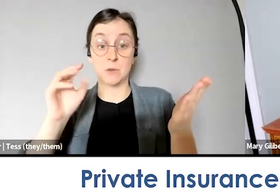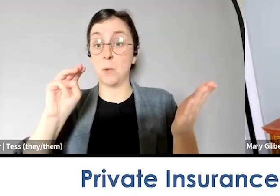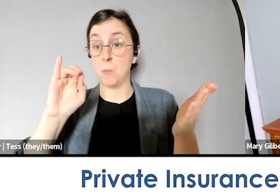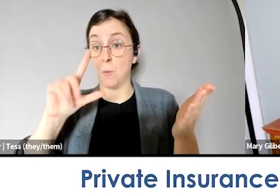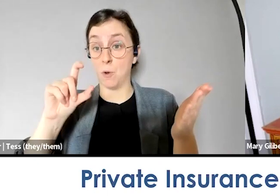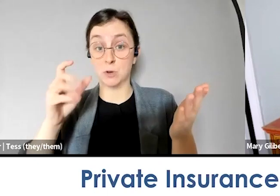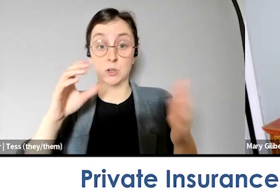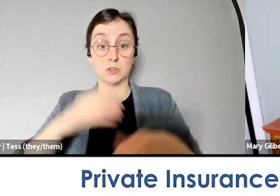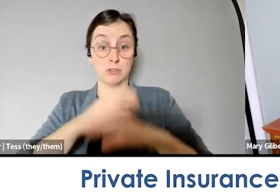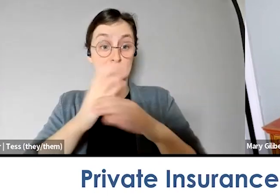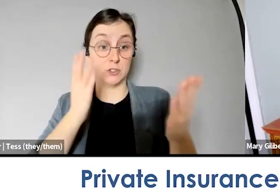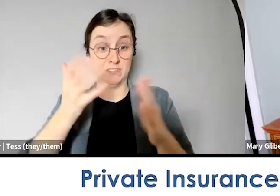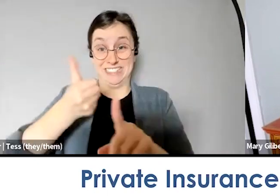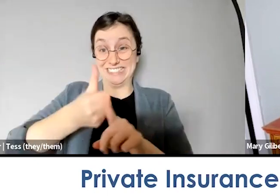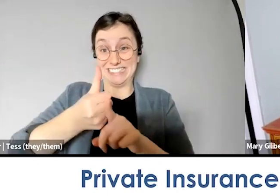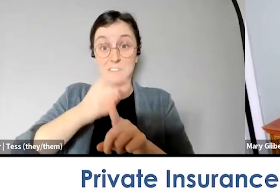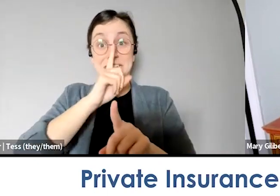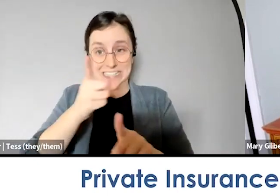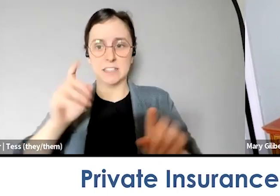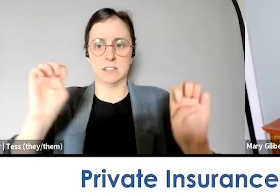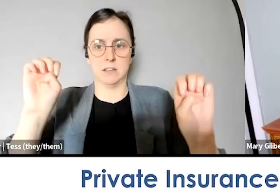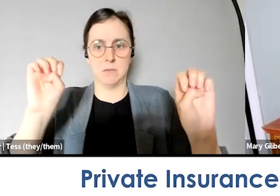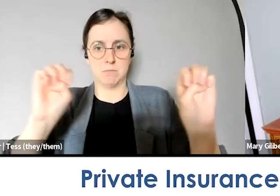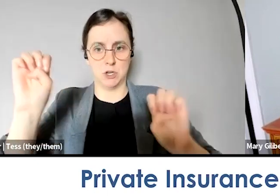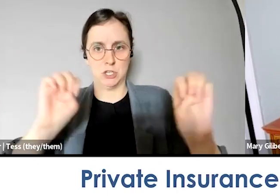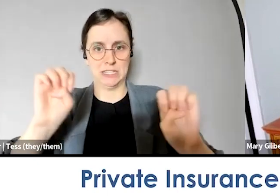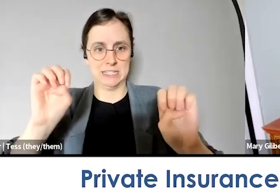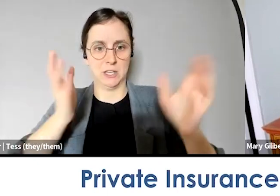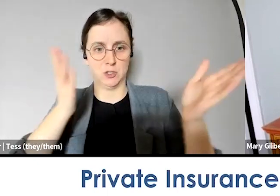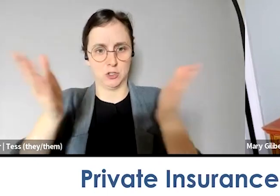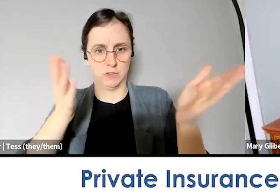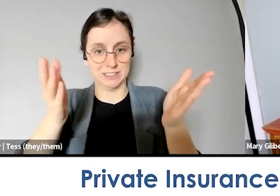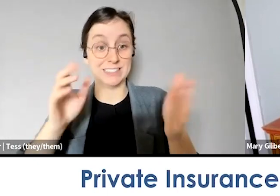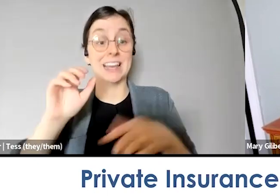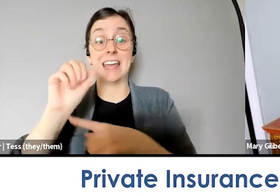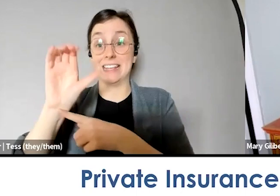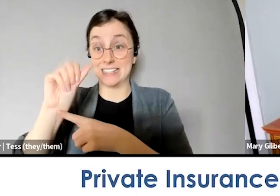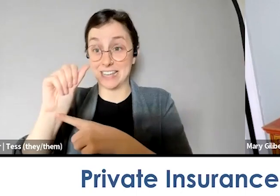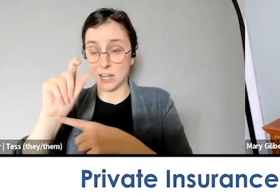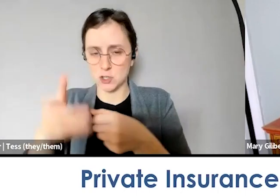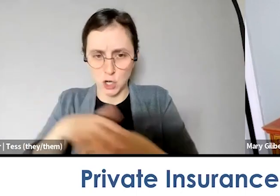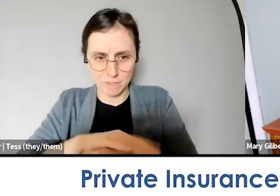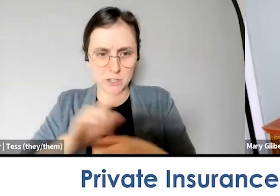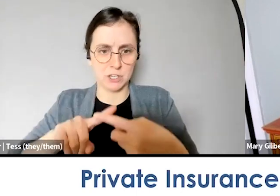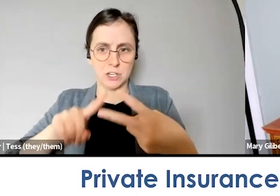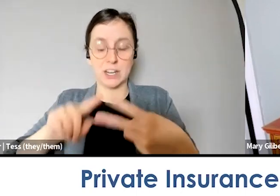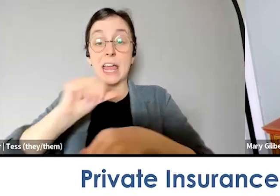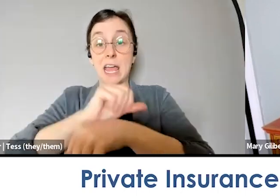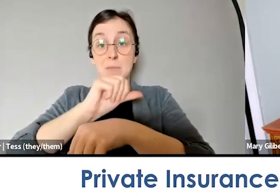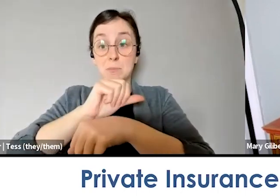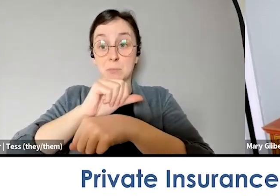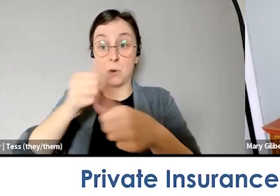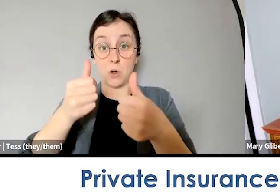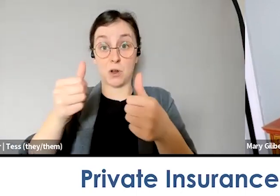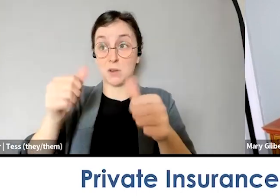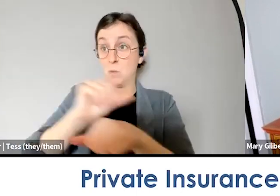plans, the Affordable Care Act plans, and employer plans. So states have started to do this.